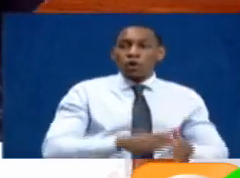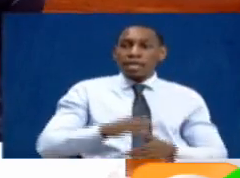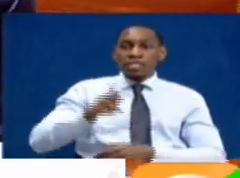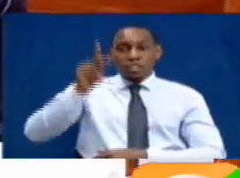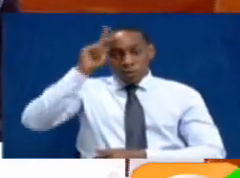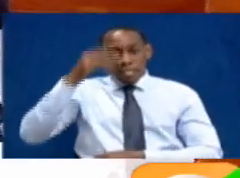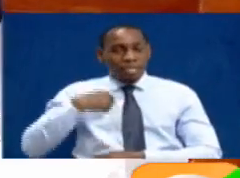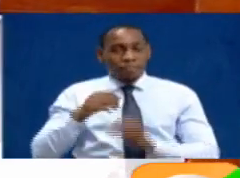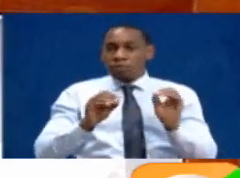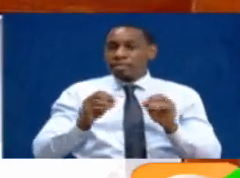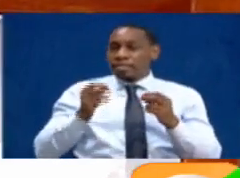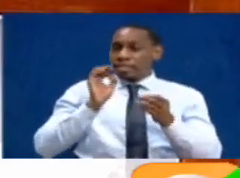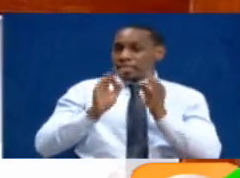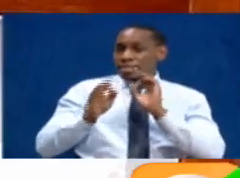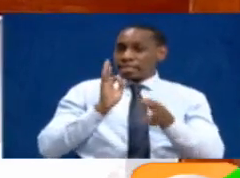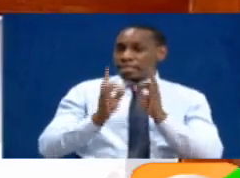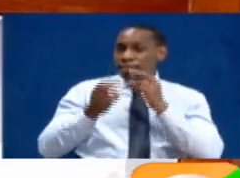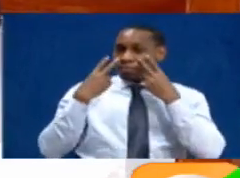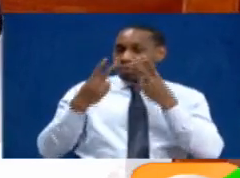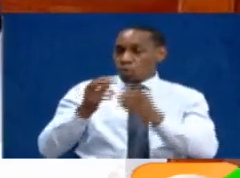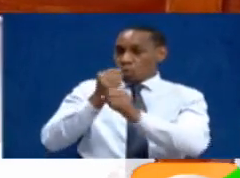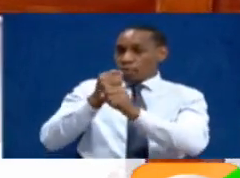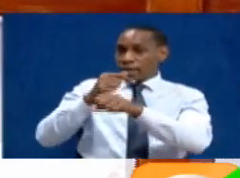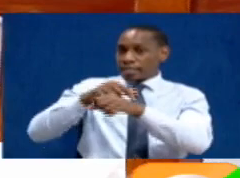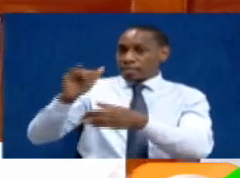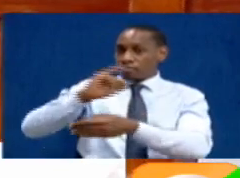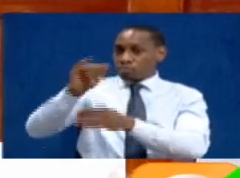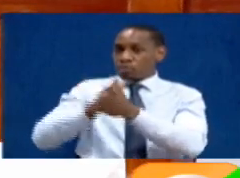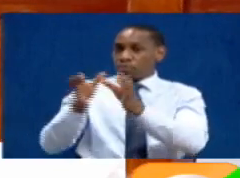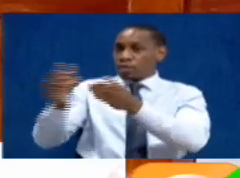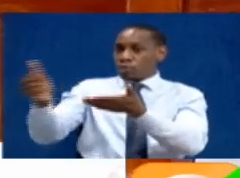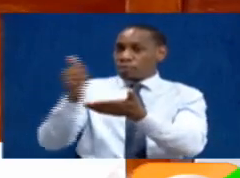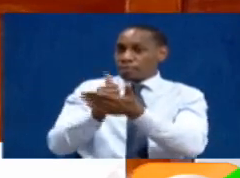his performance when Jubilee hired him,